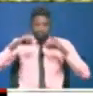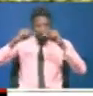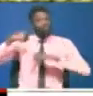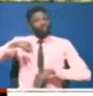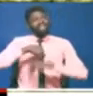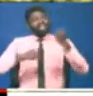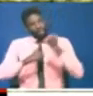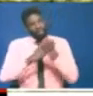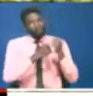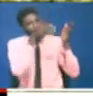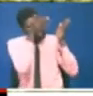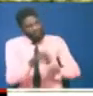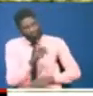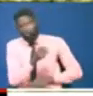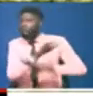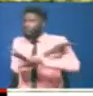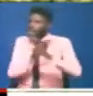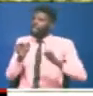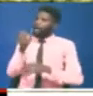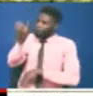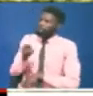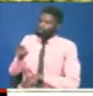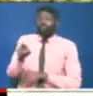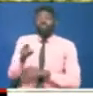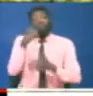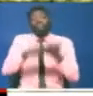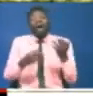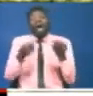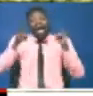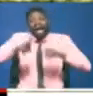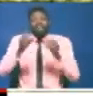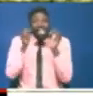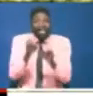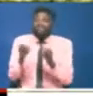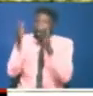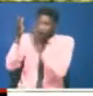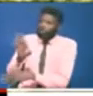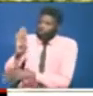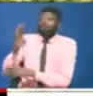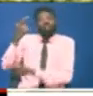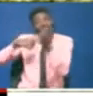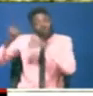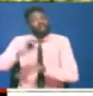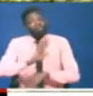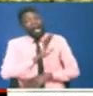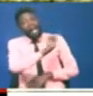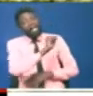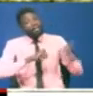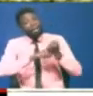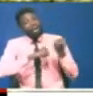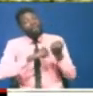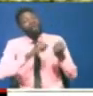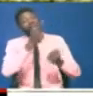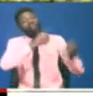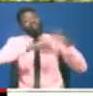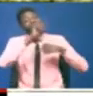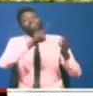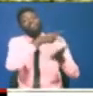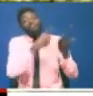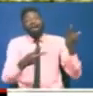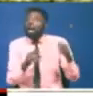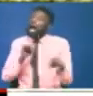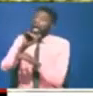not candidate B. What will happen if candidate B wins and their candidate A did not win? Are you going to tell your congregants